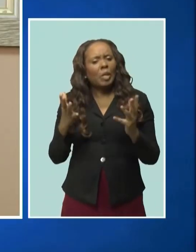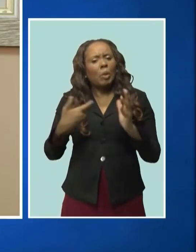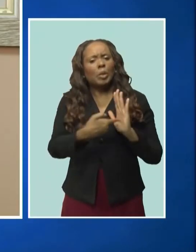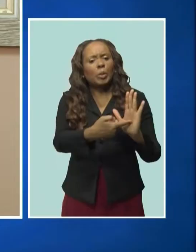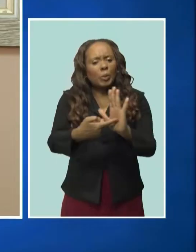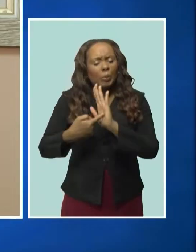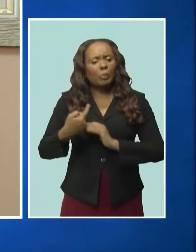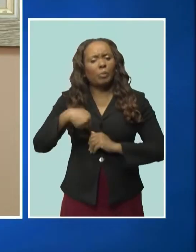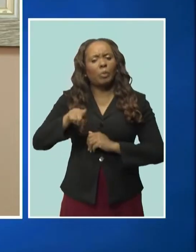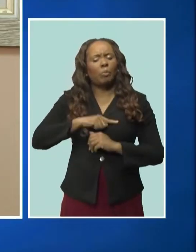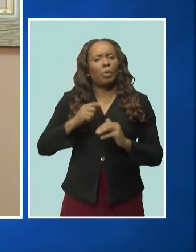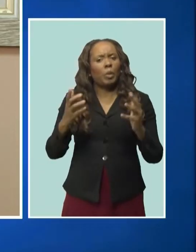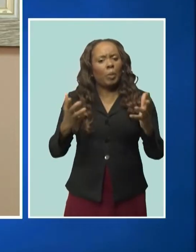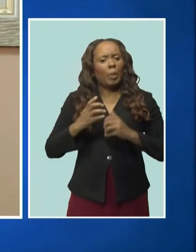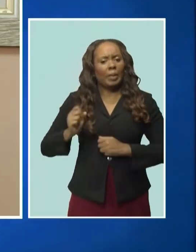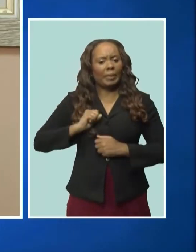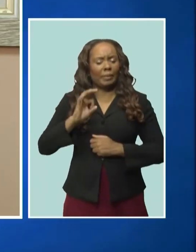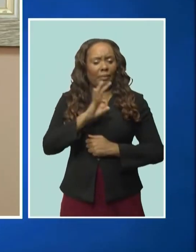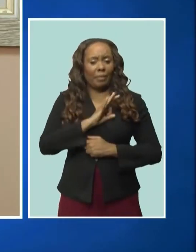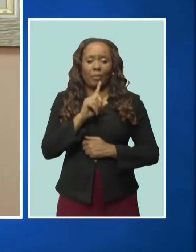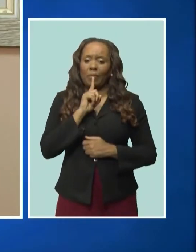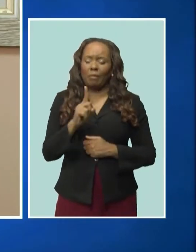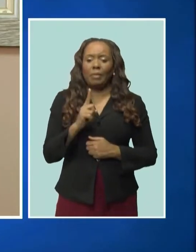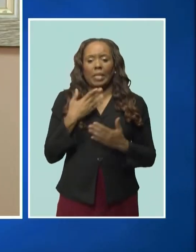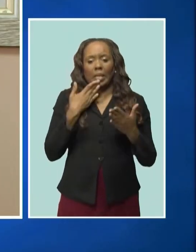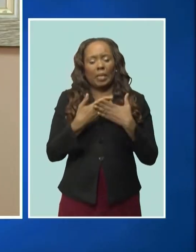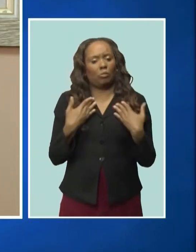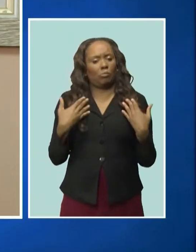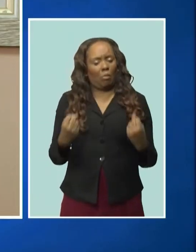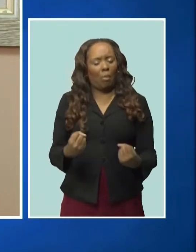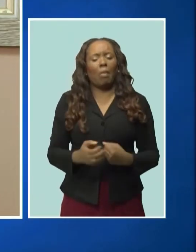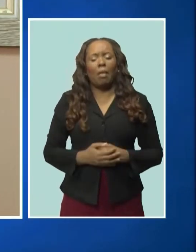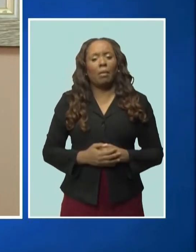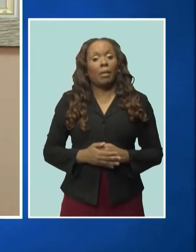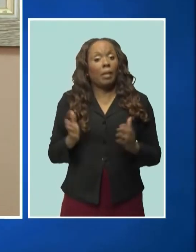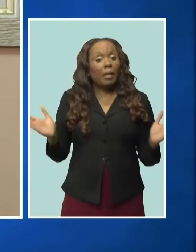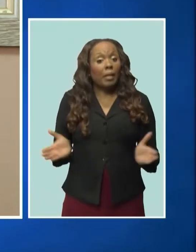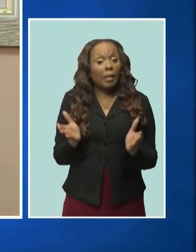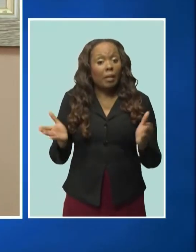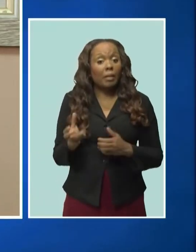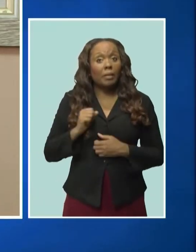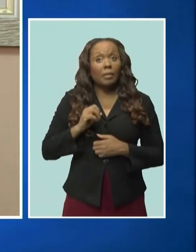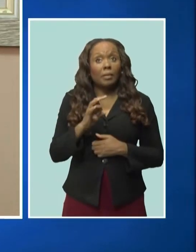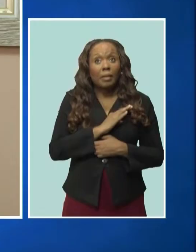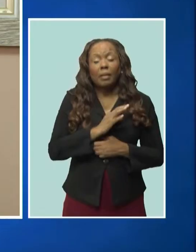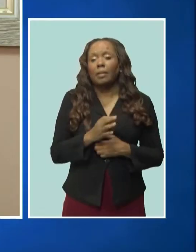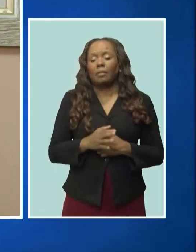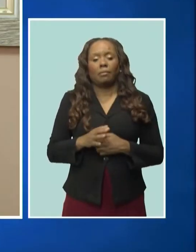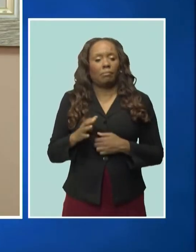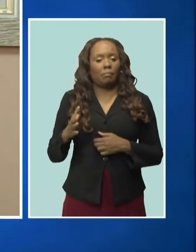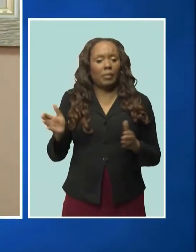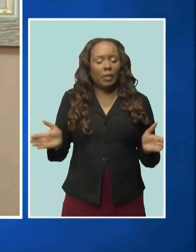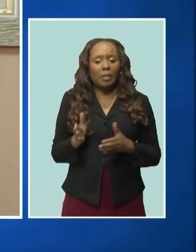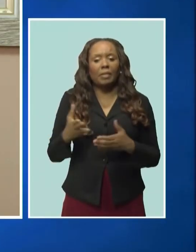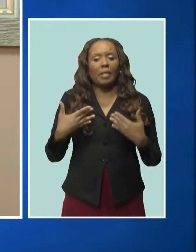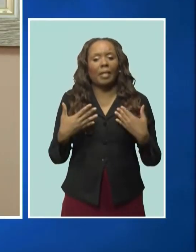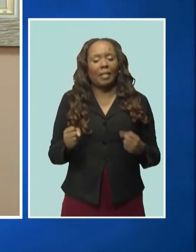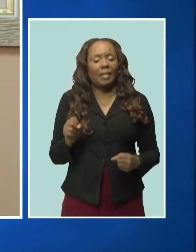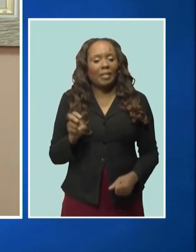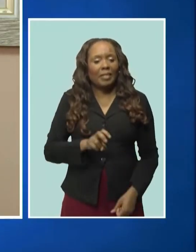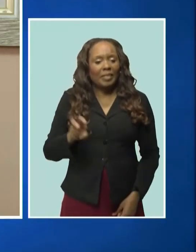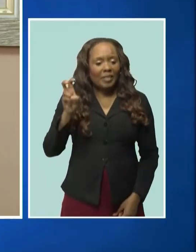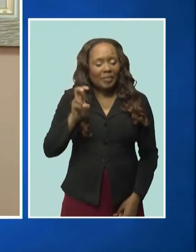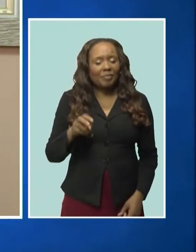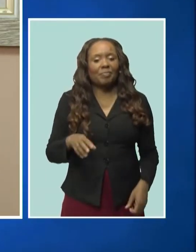we are out there trying to make sure our staff members remain healthy, trying to encourage them on this health and wellness journey. And if we can encourage other